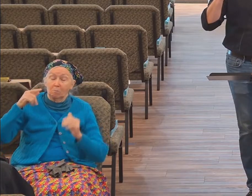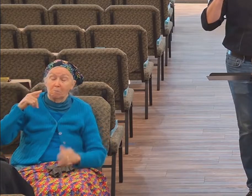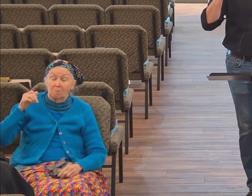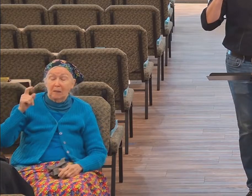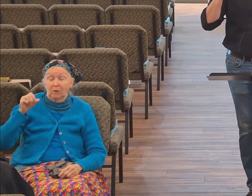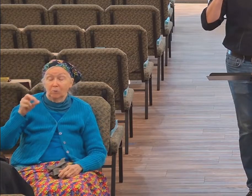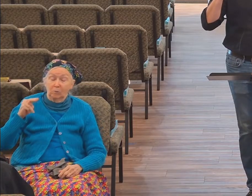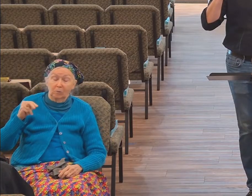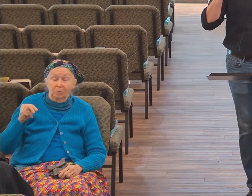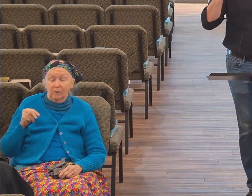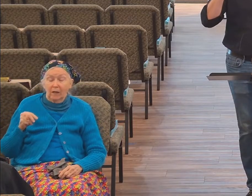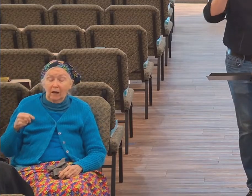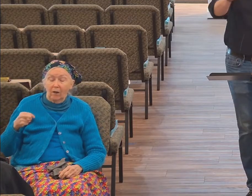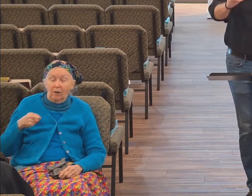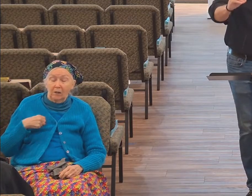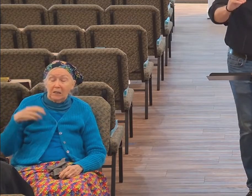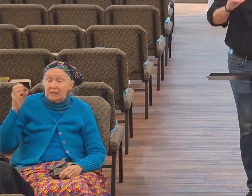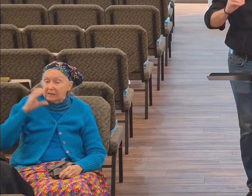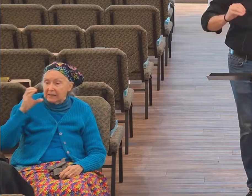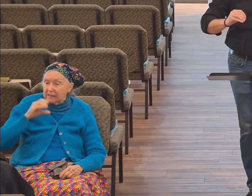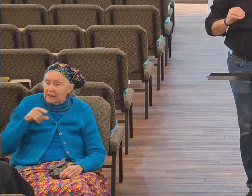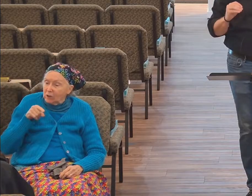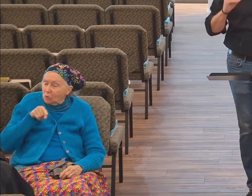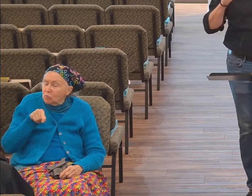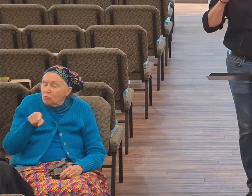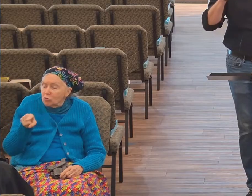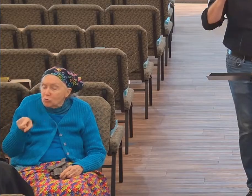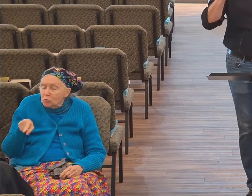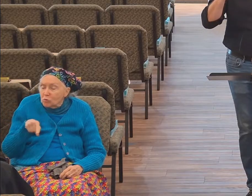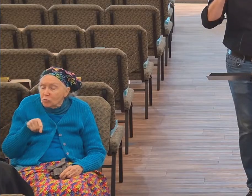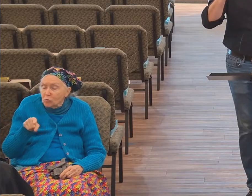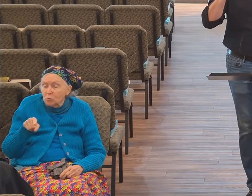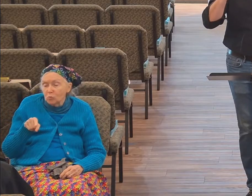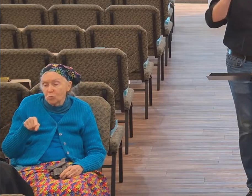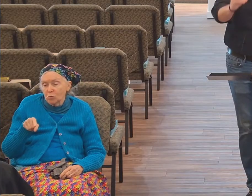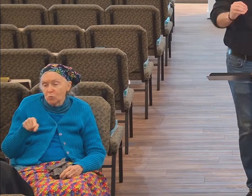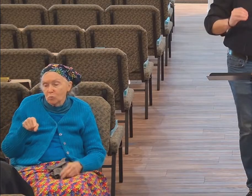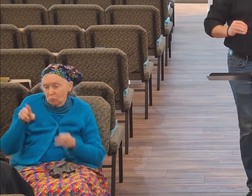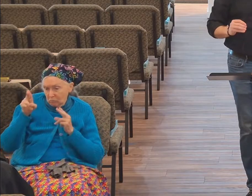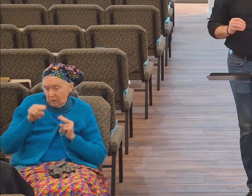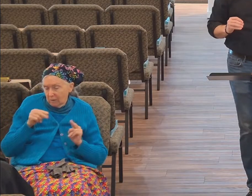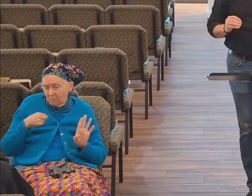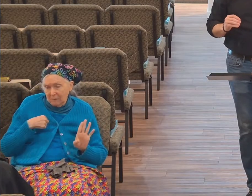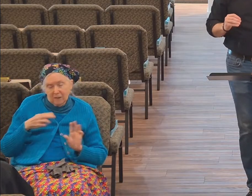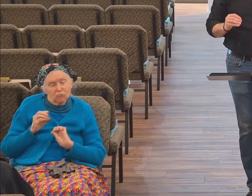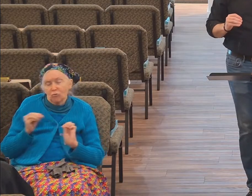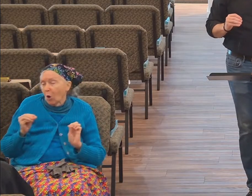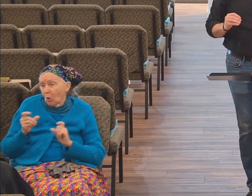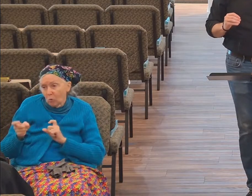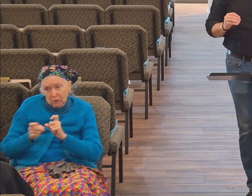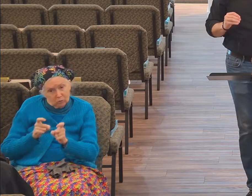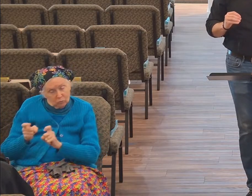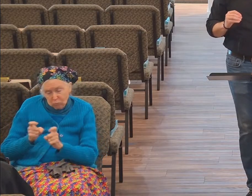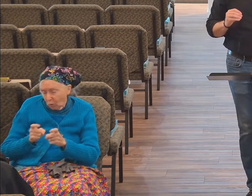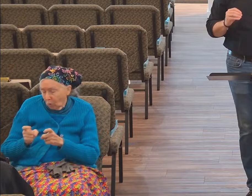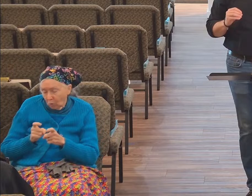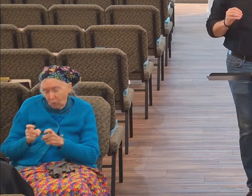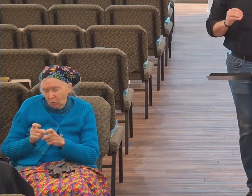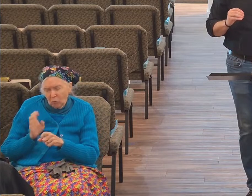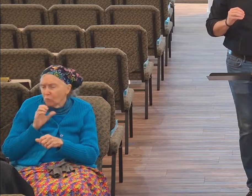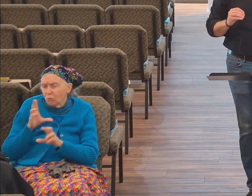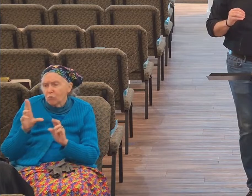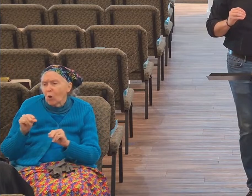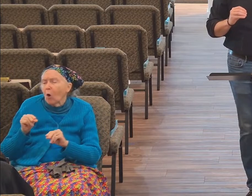Seeking you, right? There's no control through forcing